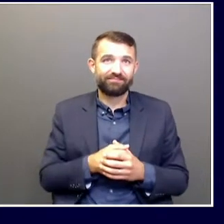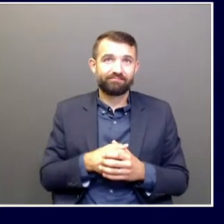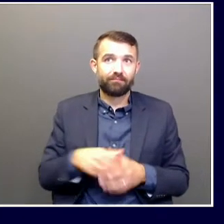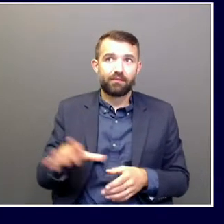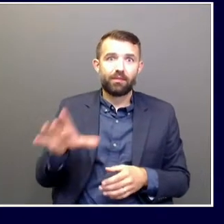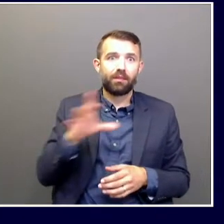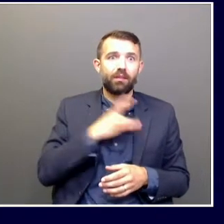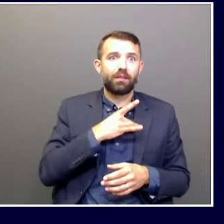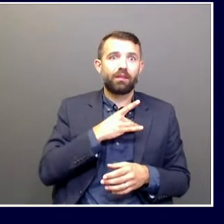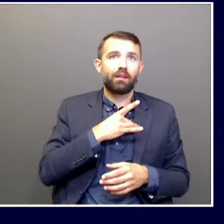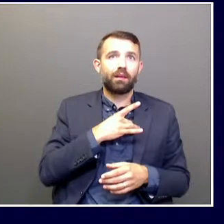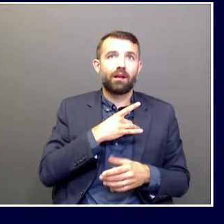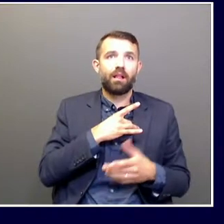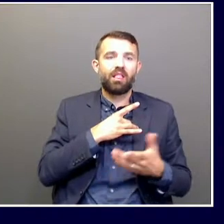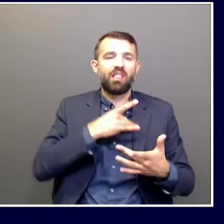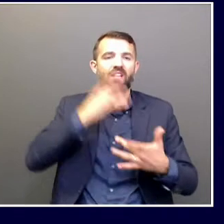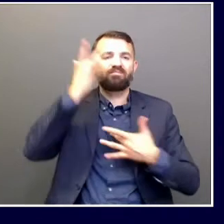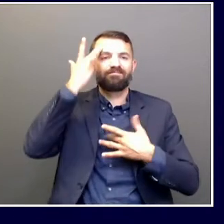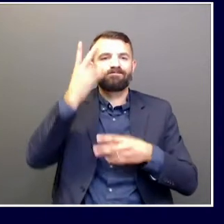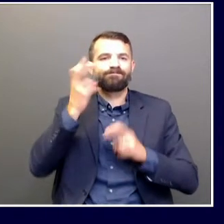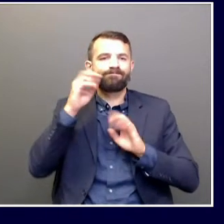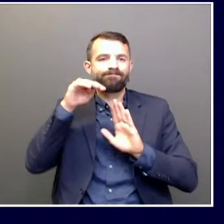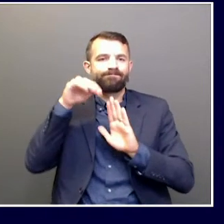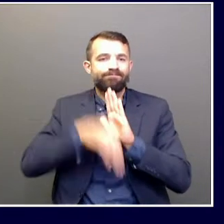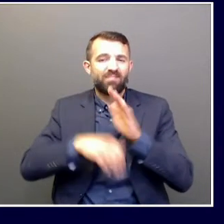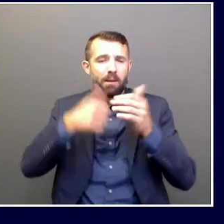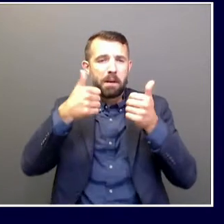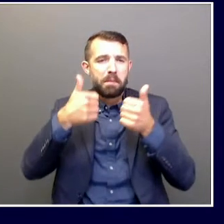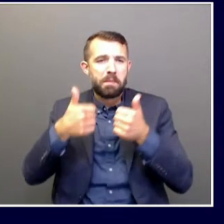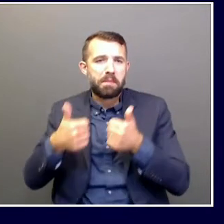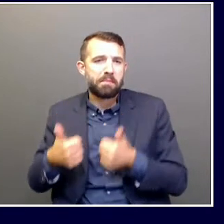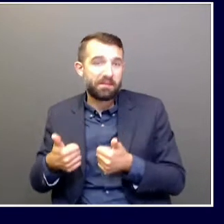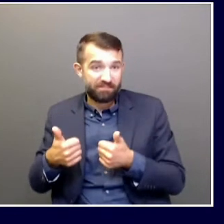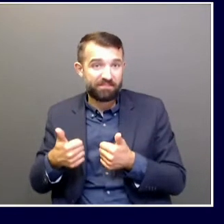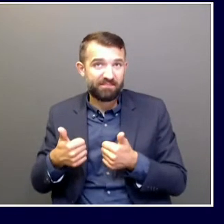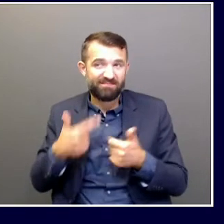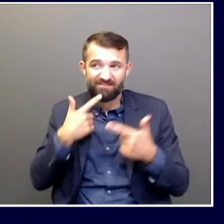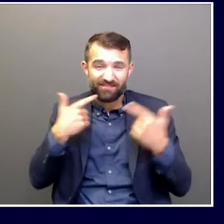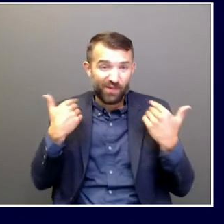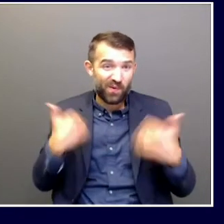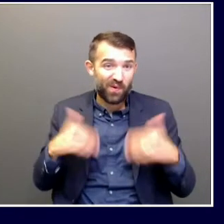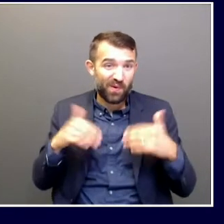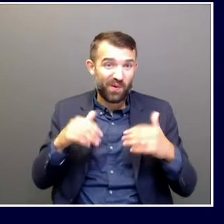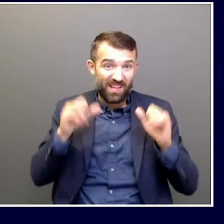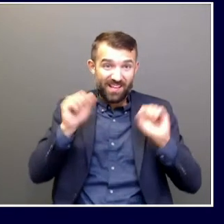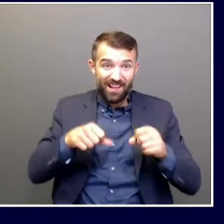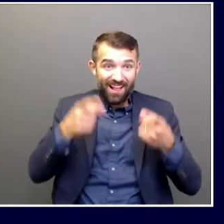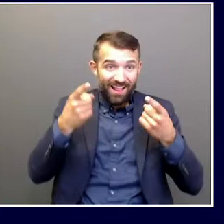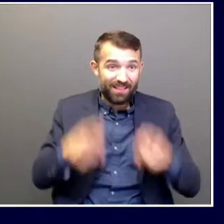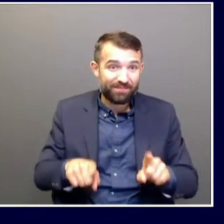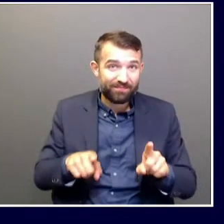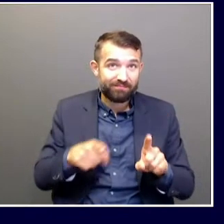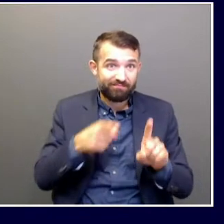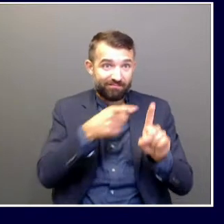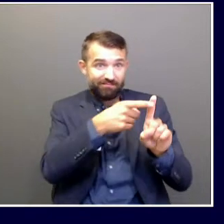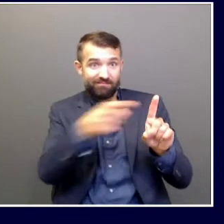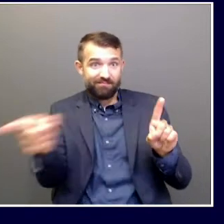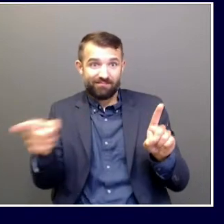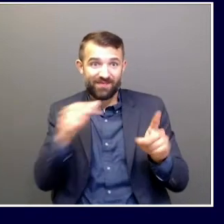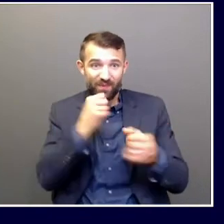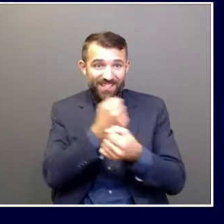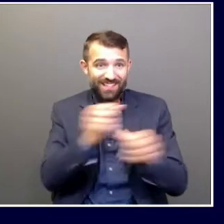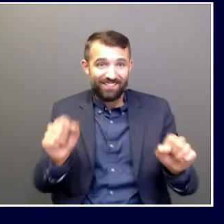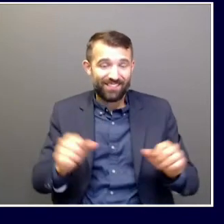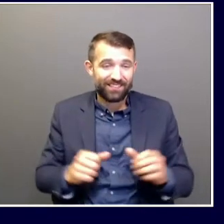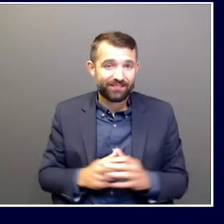in the newspapers and they're just very, very moving. So it can happen to you. The other way of thinking is, well, even if